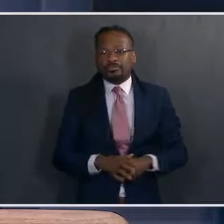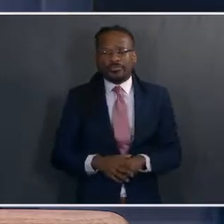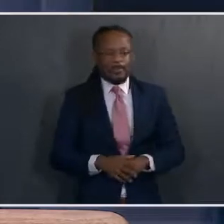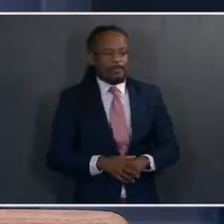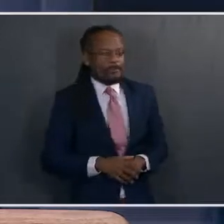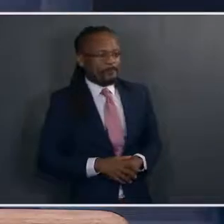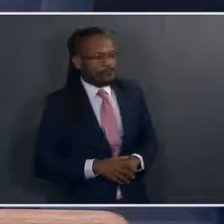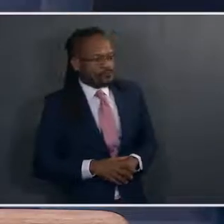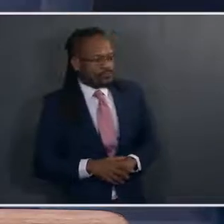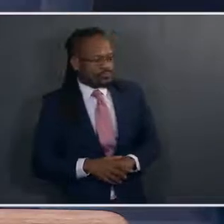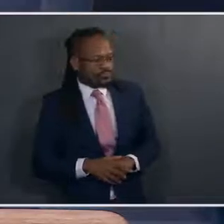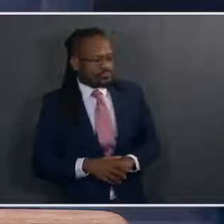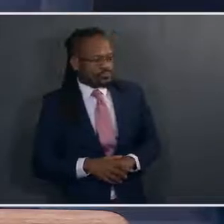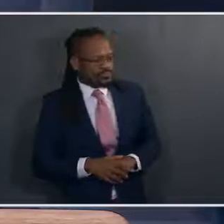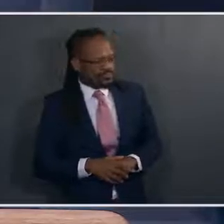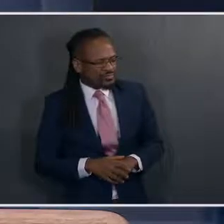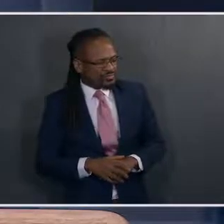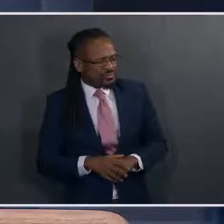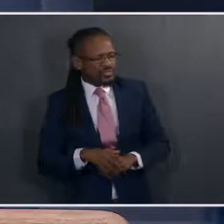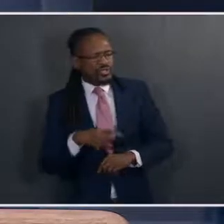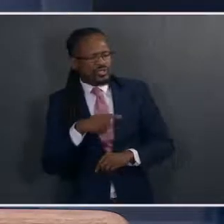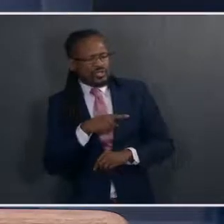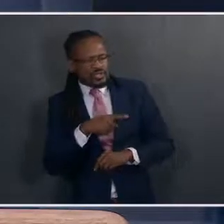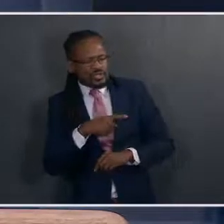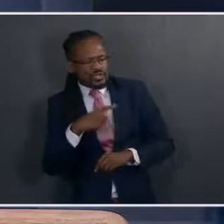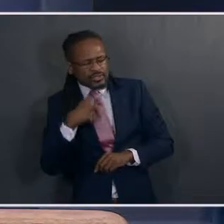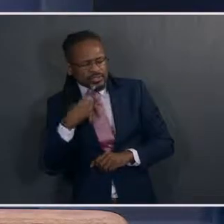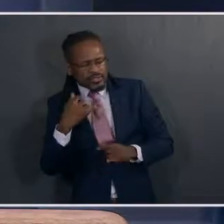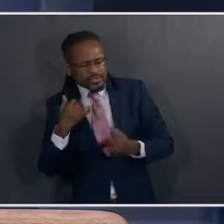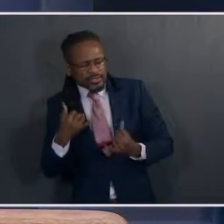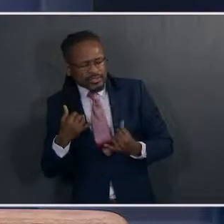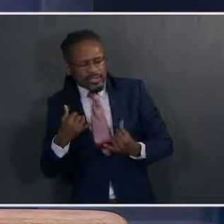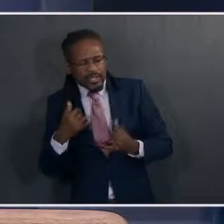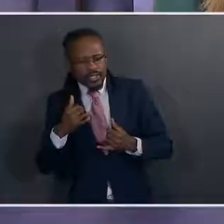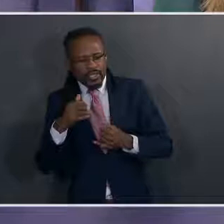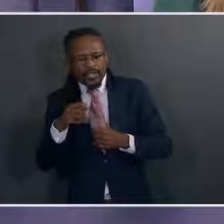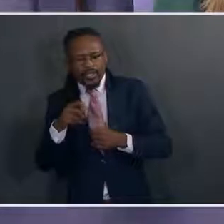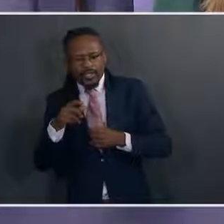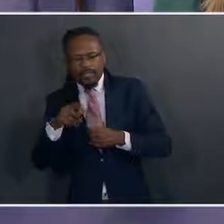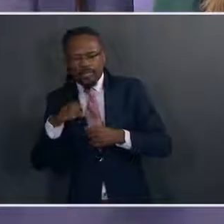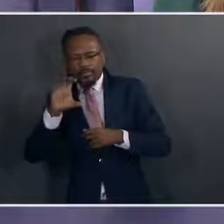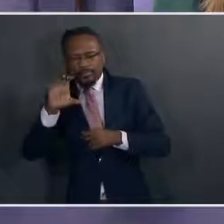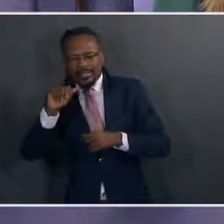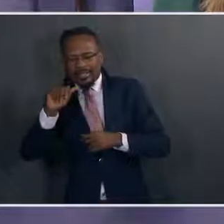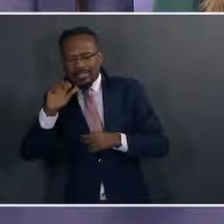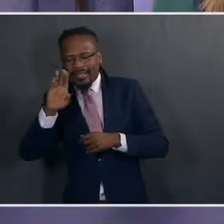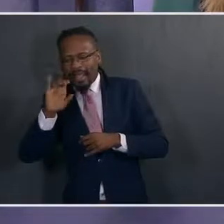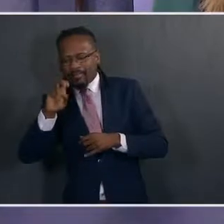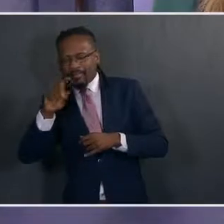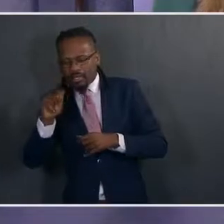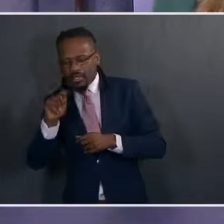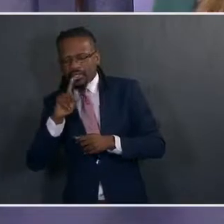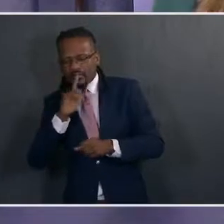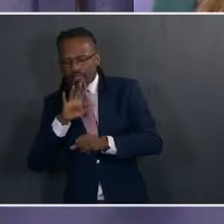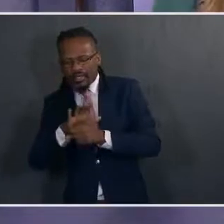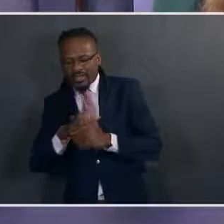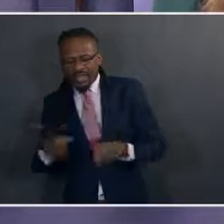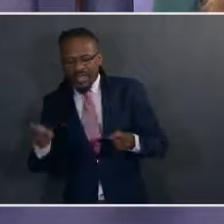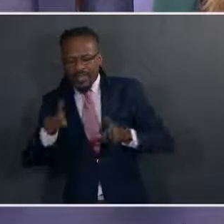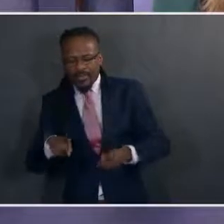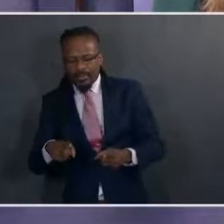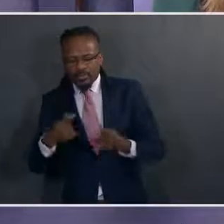Senators Coons and Carper earlier today said that cabinet confirmations came up during their meeting. I was wondering if the president's been frustrated by the pace on